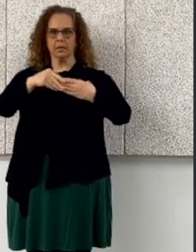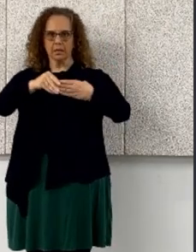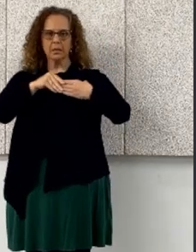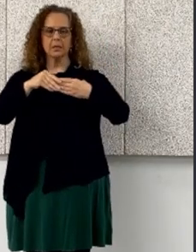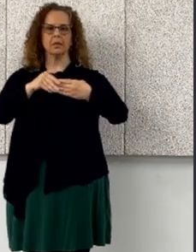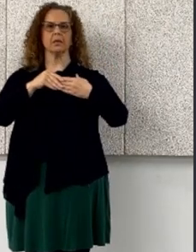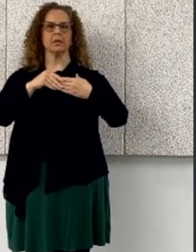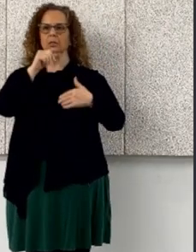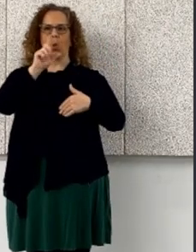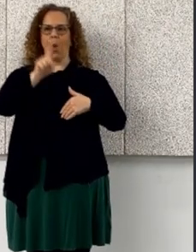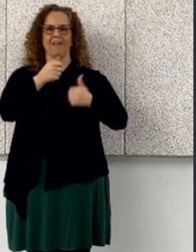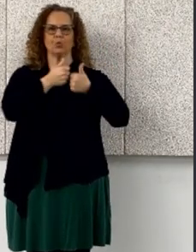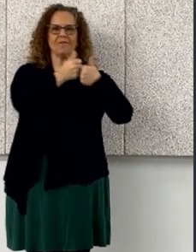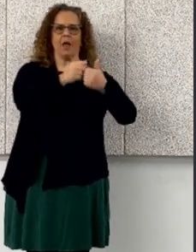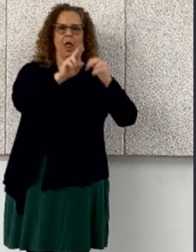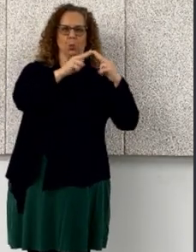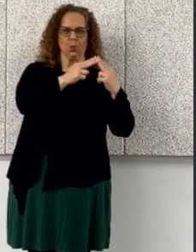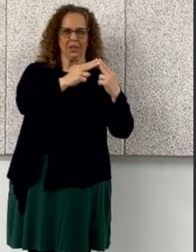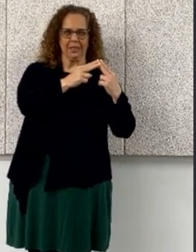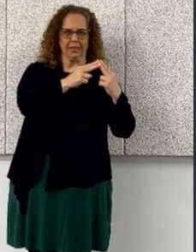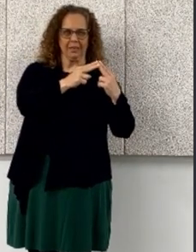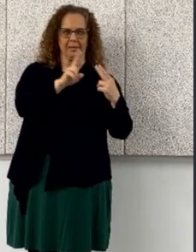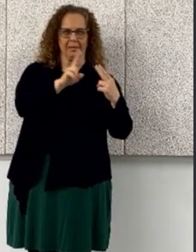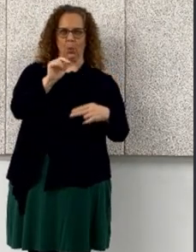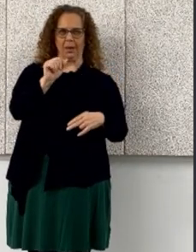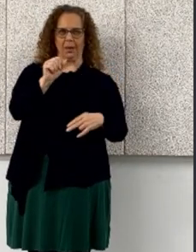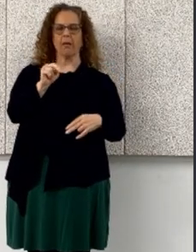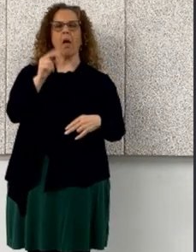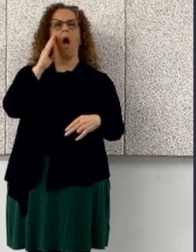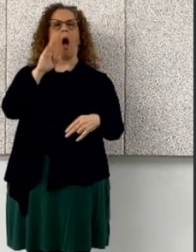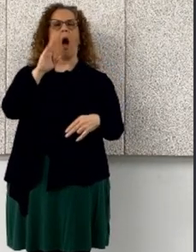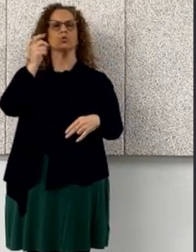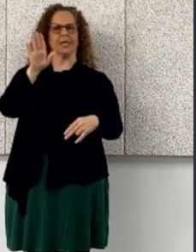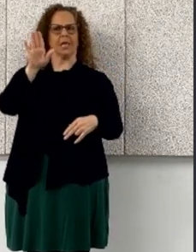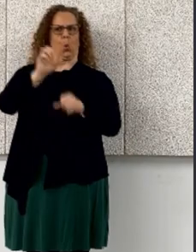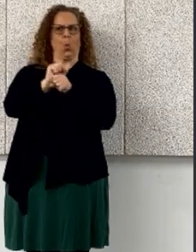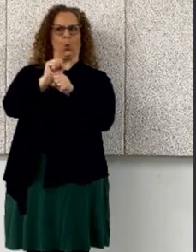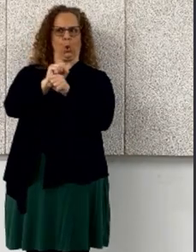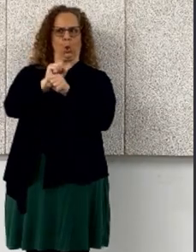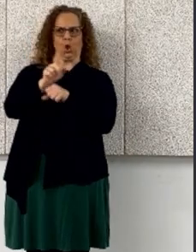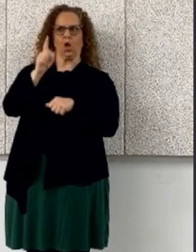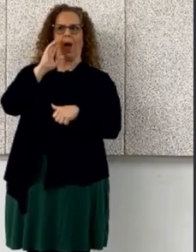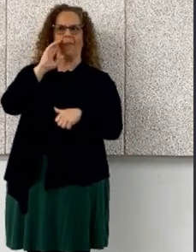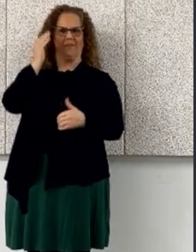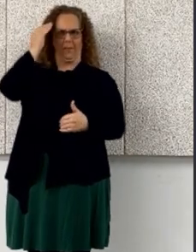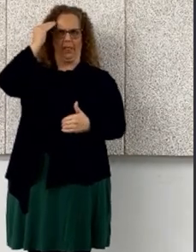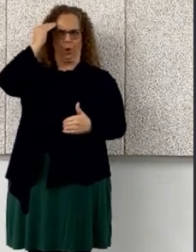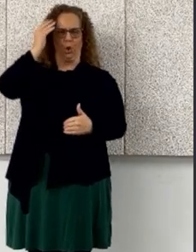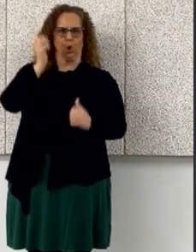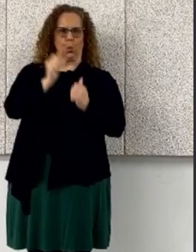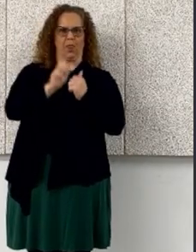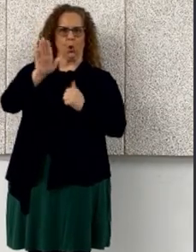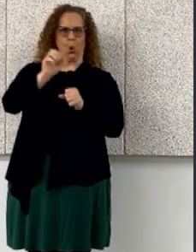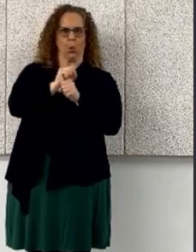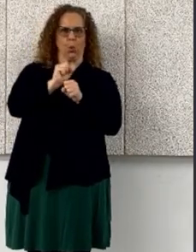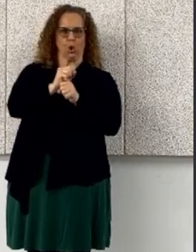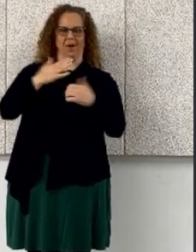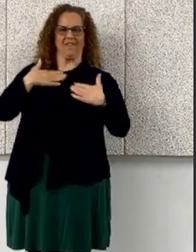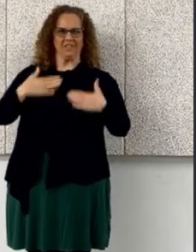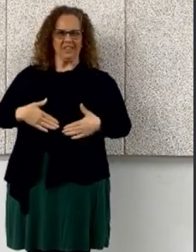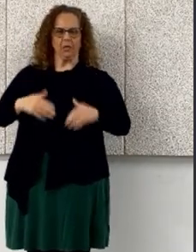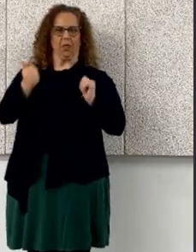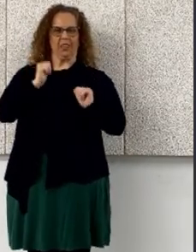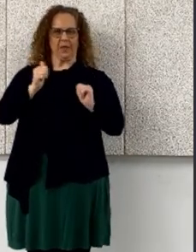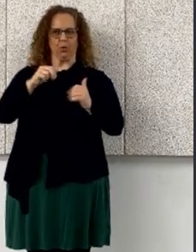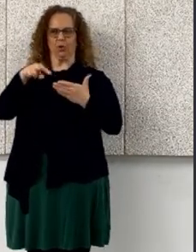Yeah. So I know your work and that you work in, a physical theater or dance theater form.